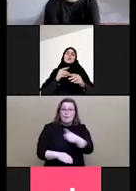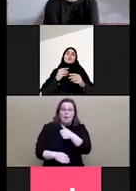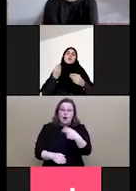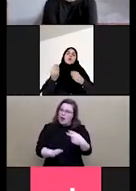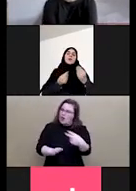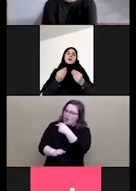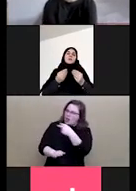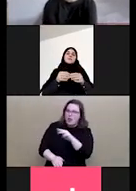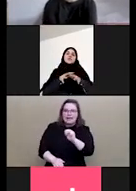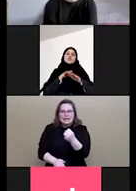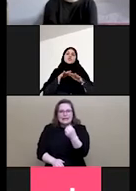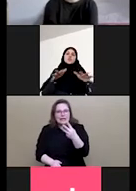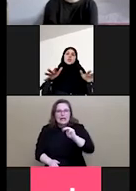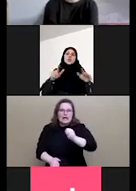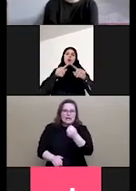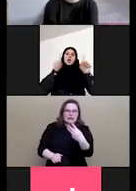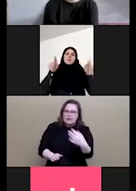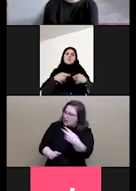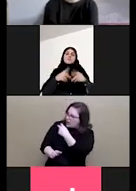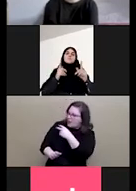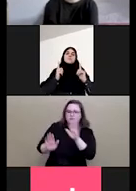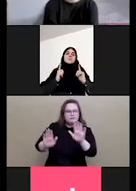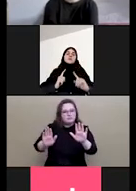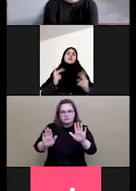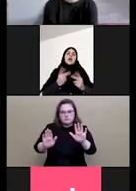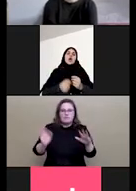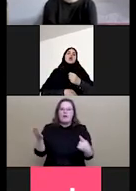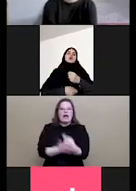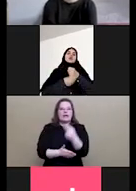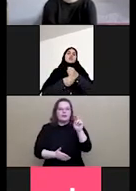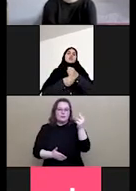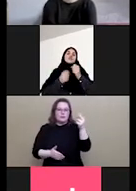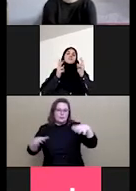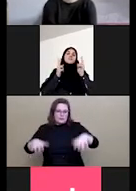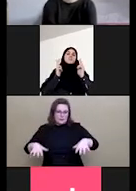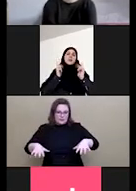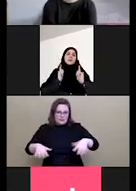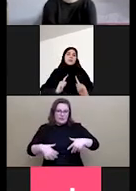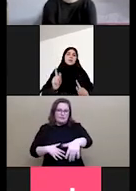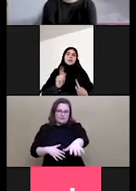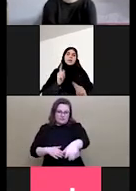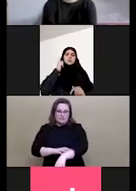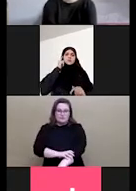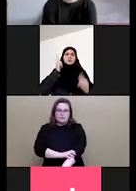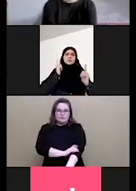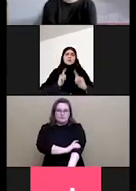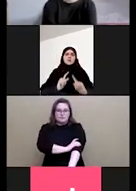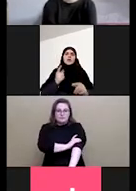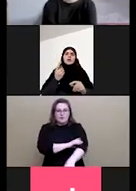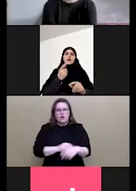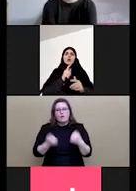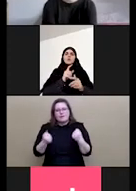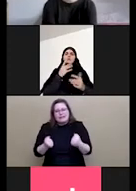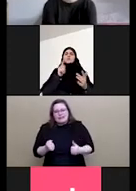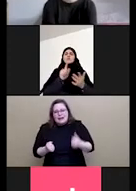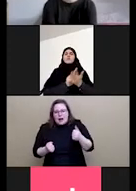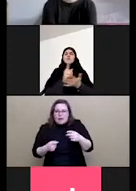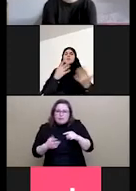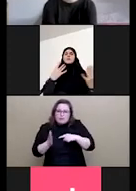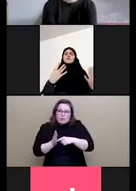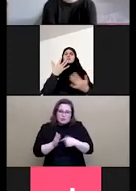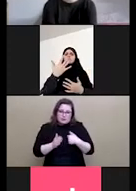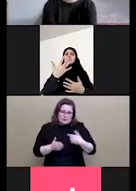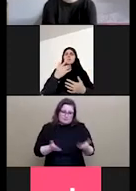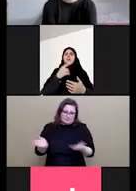discuss. And to me, the most important point at which I will end with the findings is,